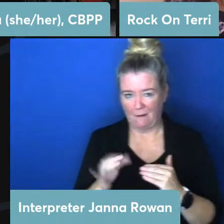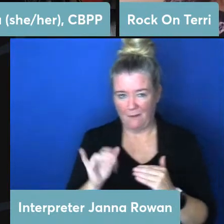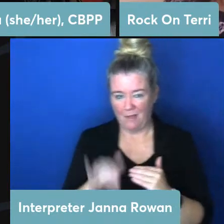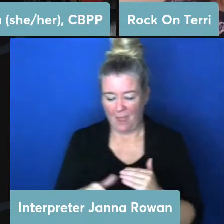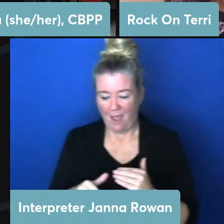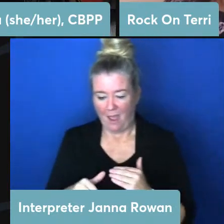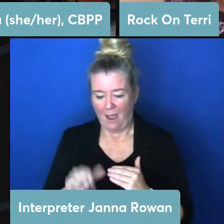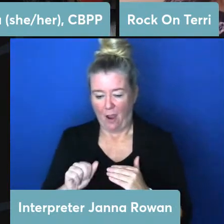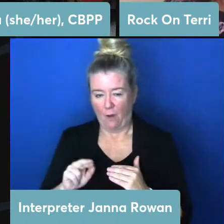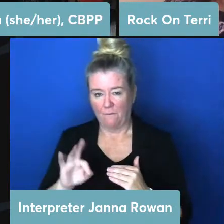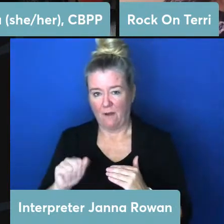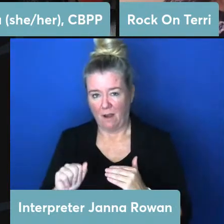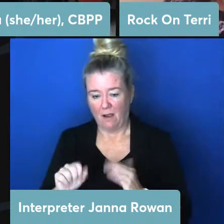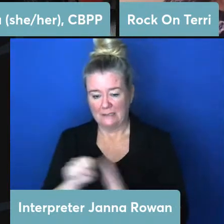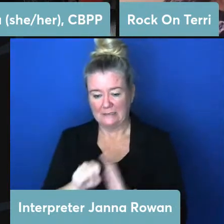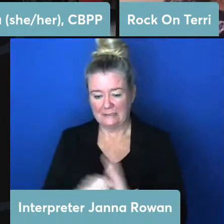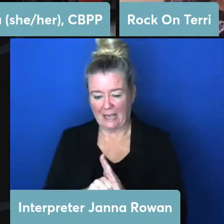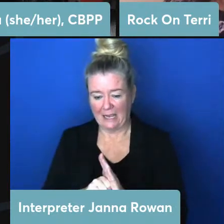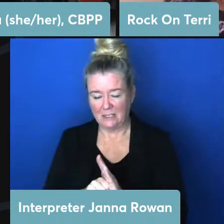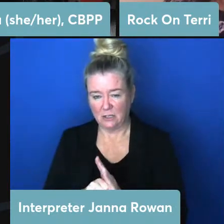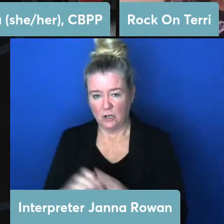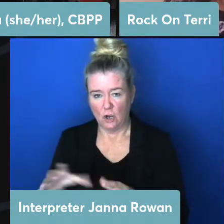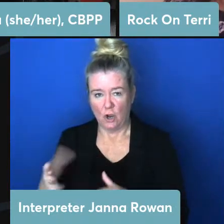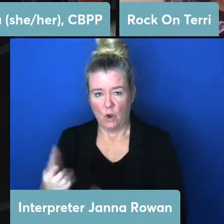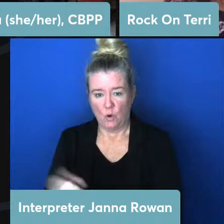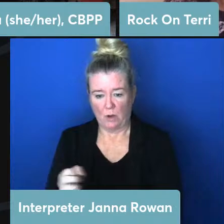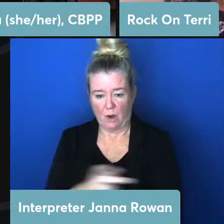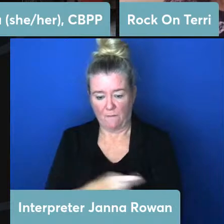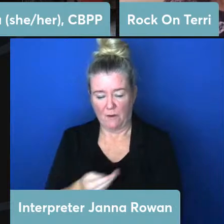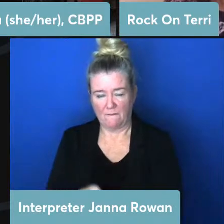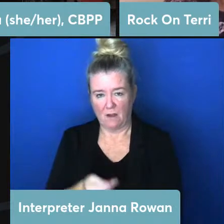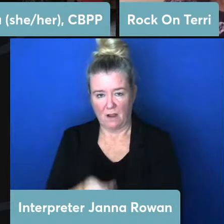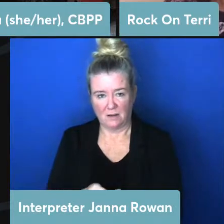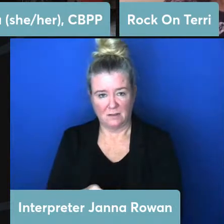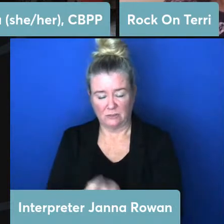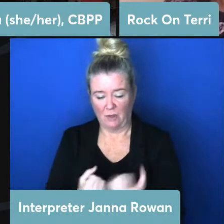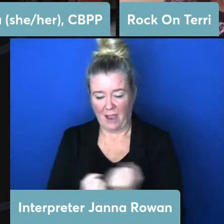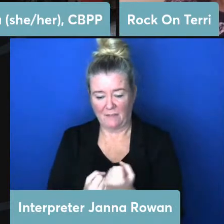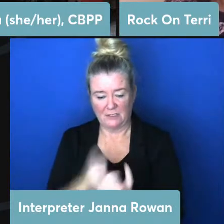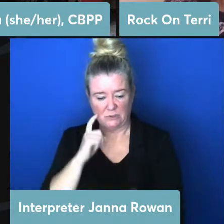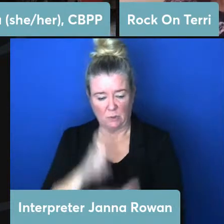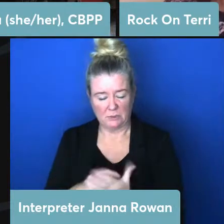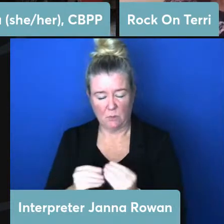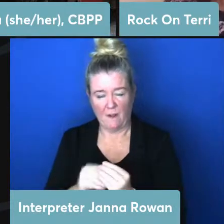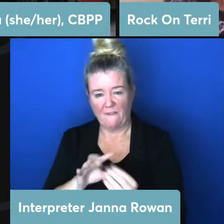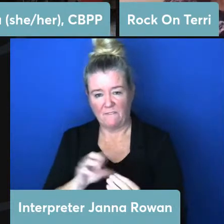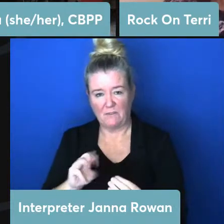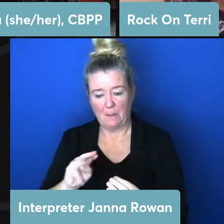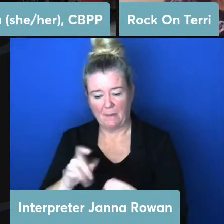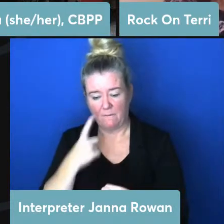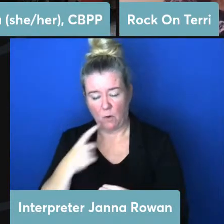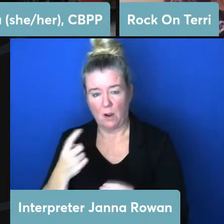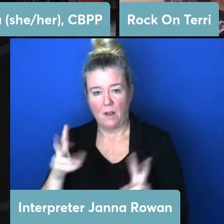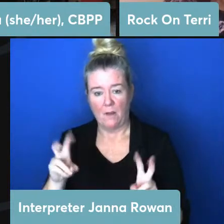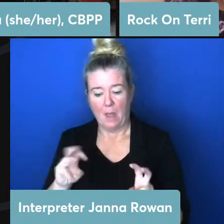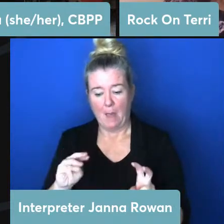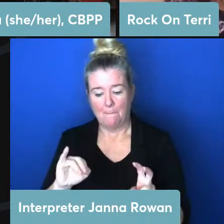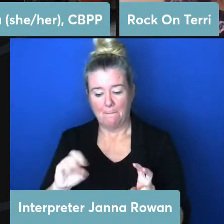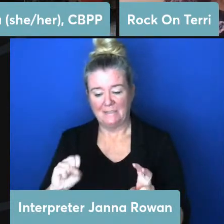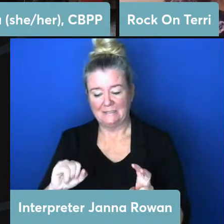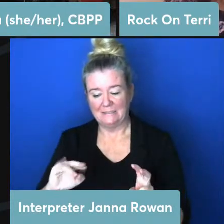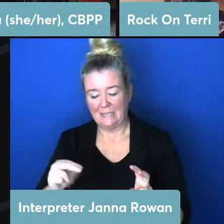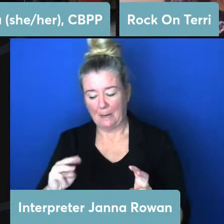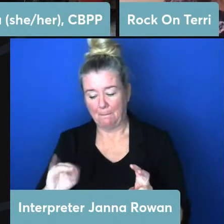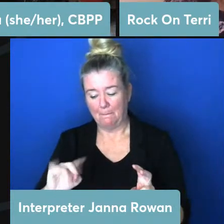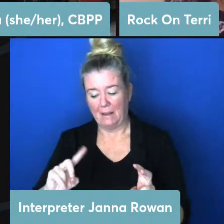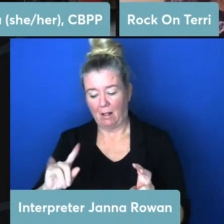ARPA state recovery fund total. And housing advocates had sought much more. There's also $50 million for so-called missing middle program for